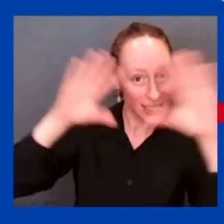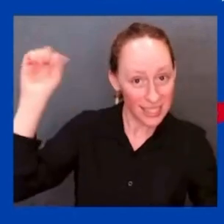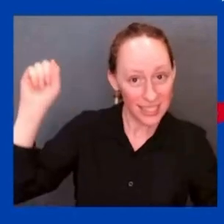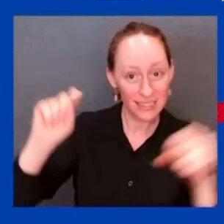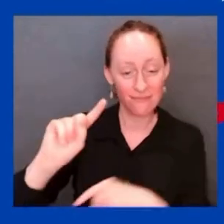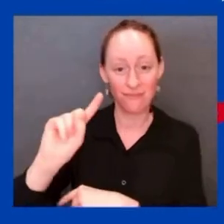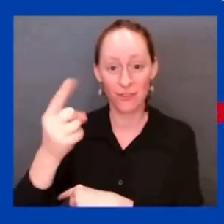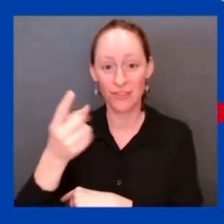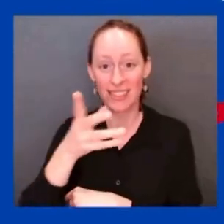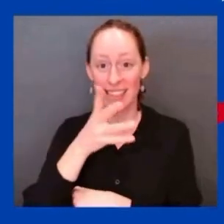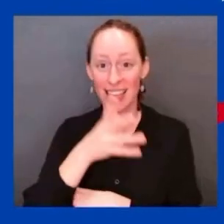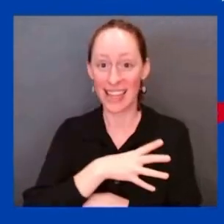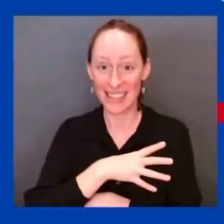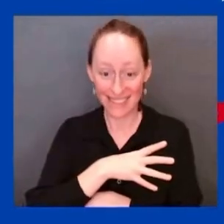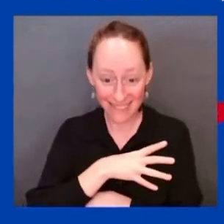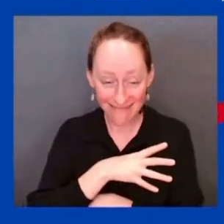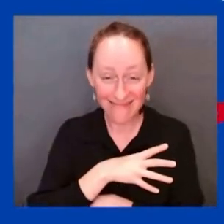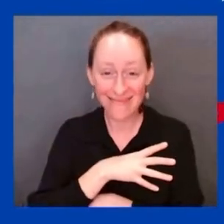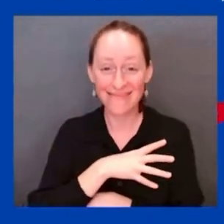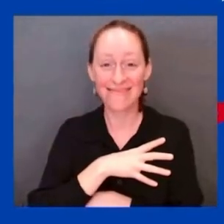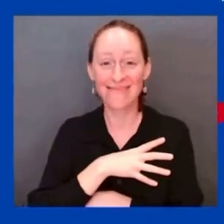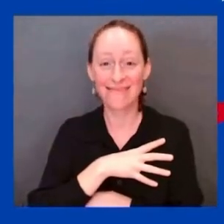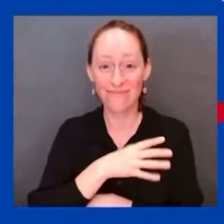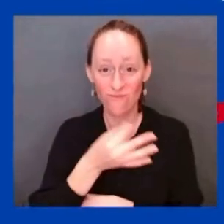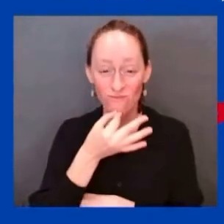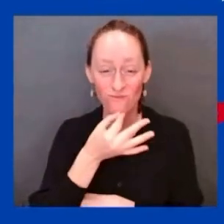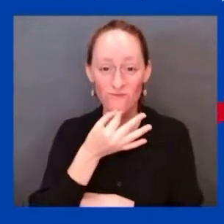Let's just take a moment to pause and consider